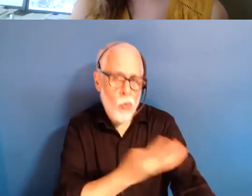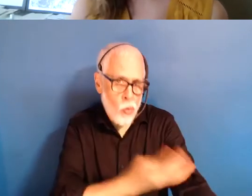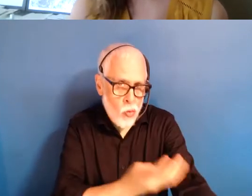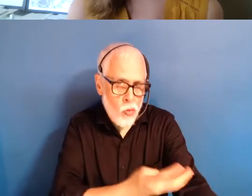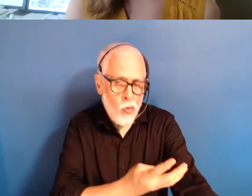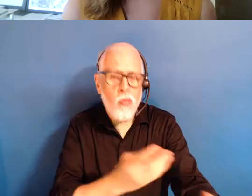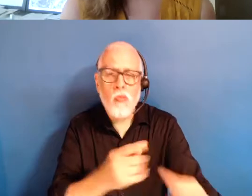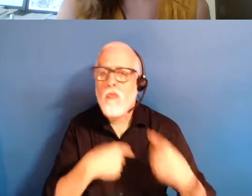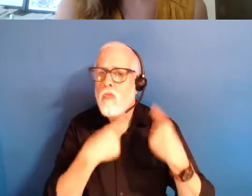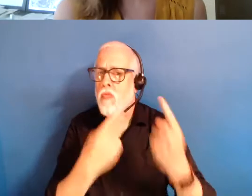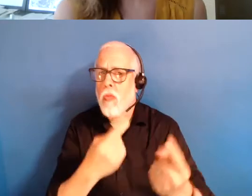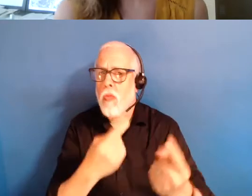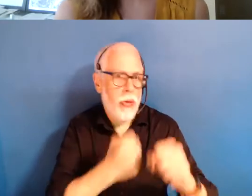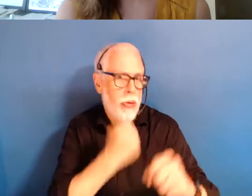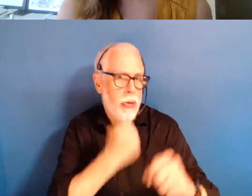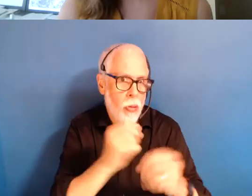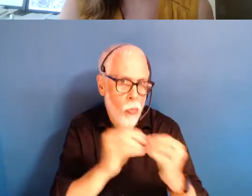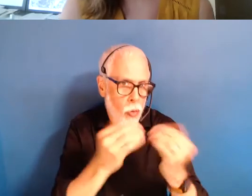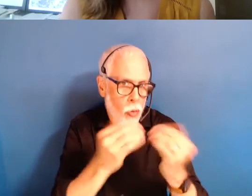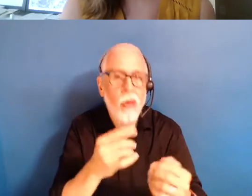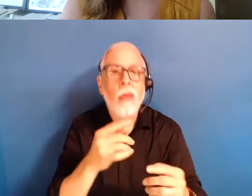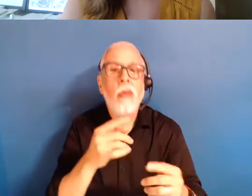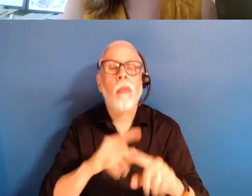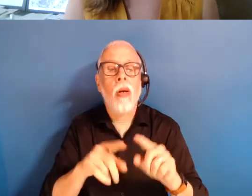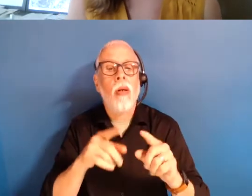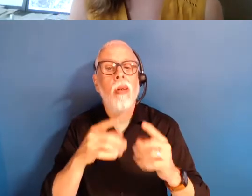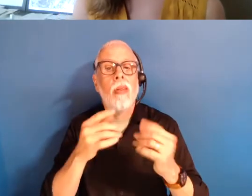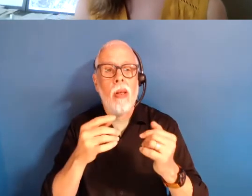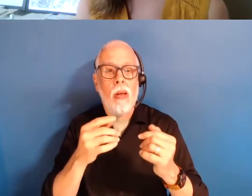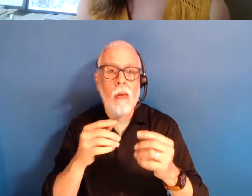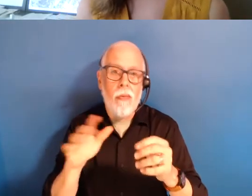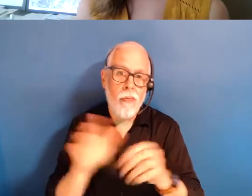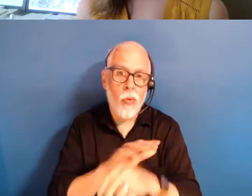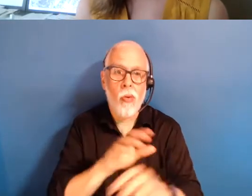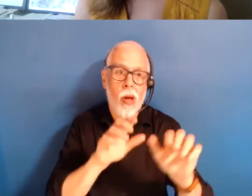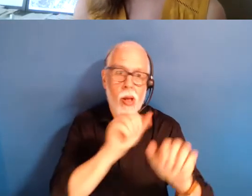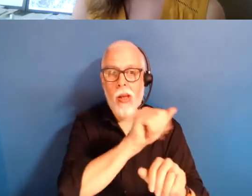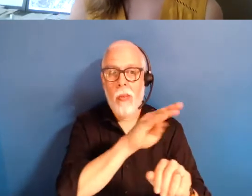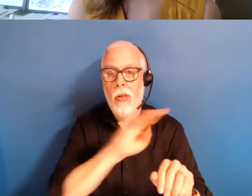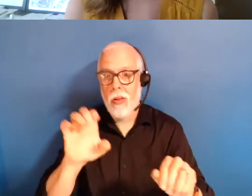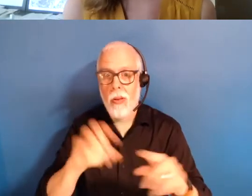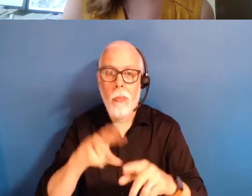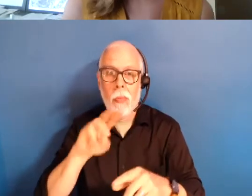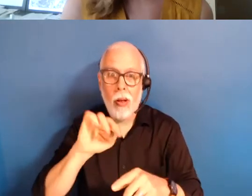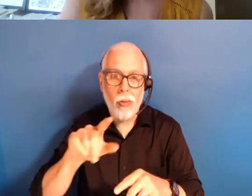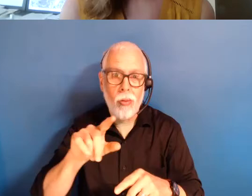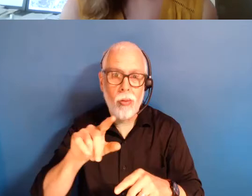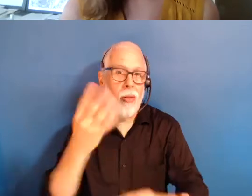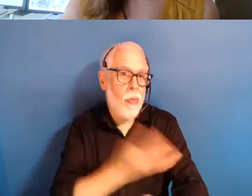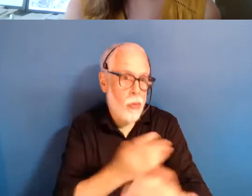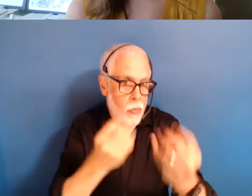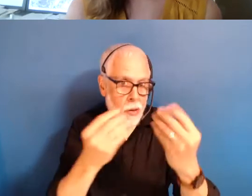been around for over a year now, but we have been through an entire alphabet soup of monoclonal antibody